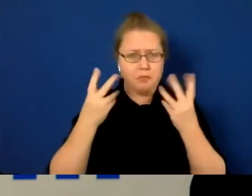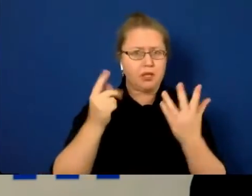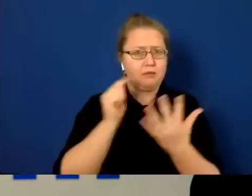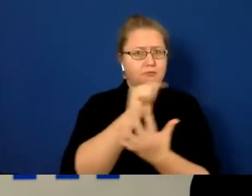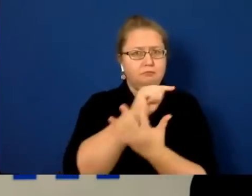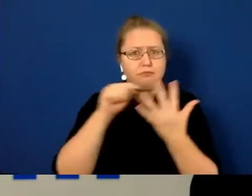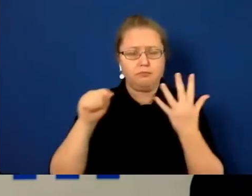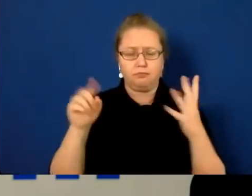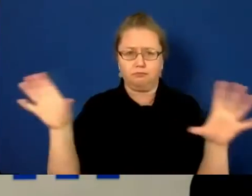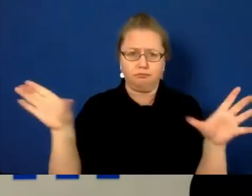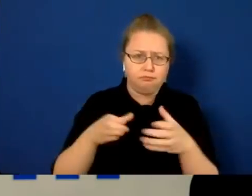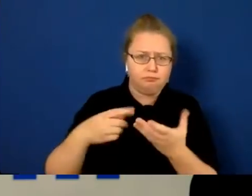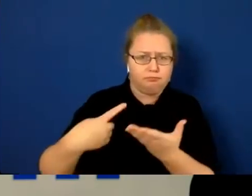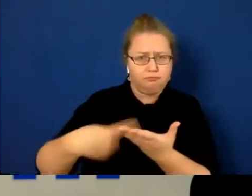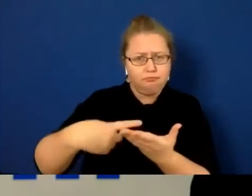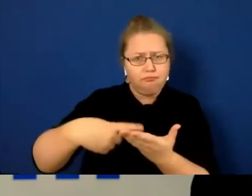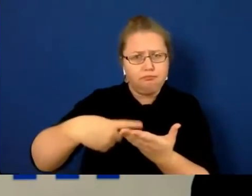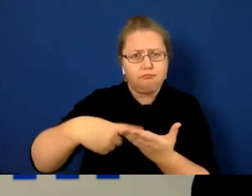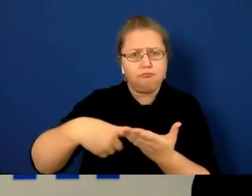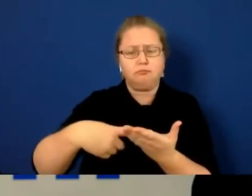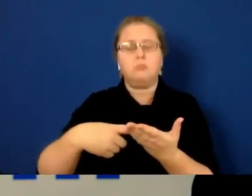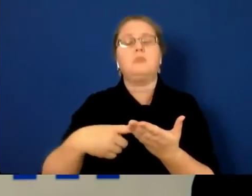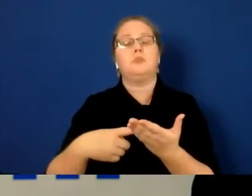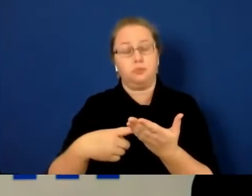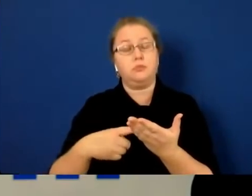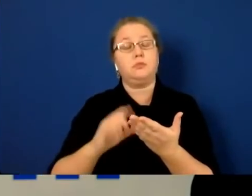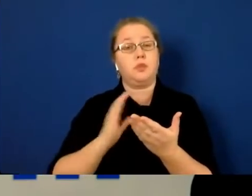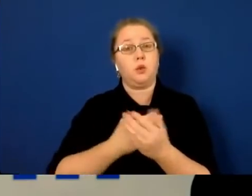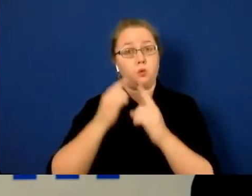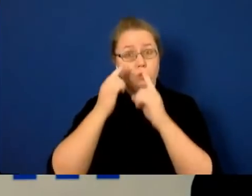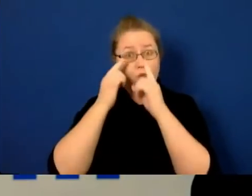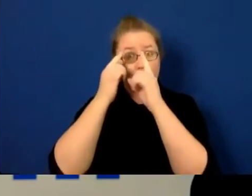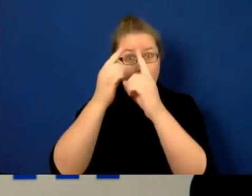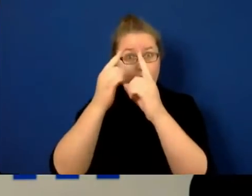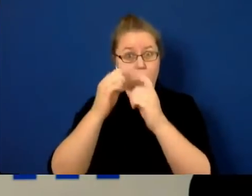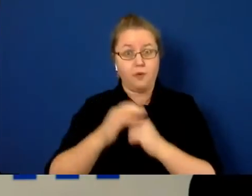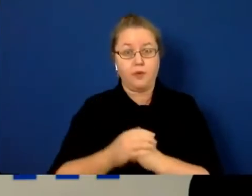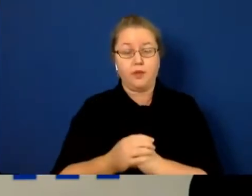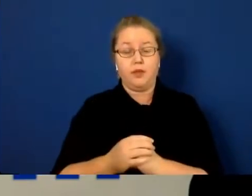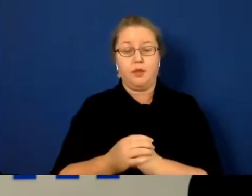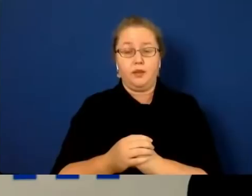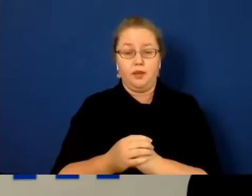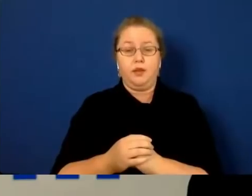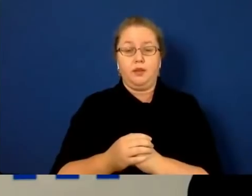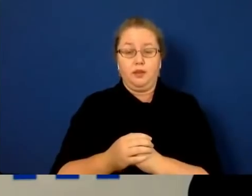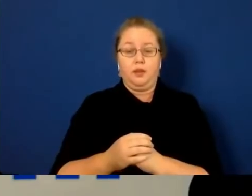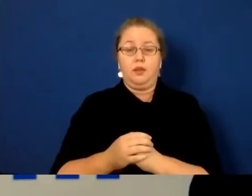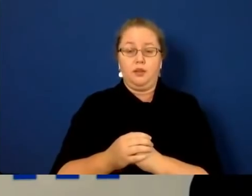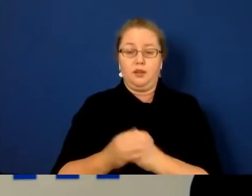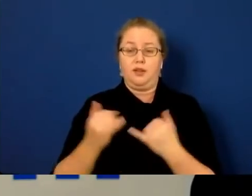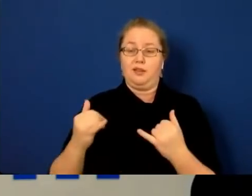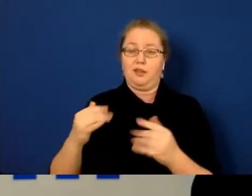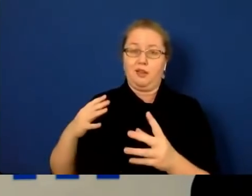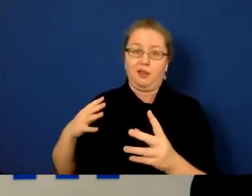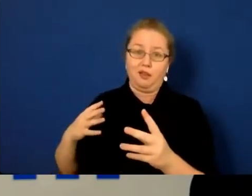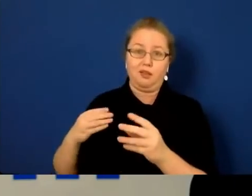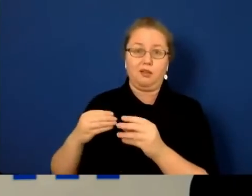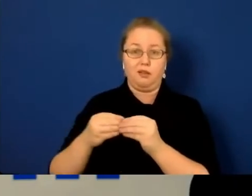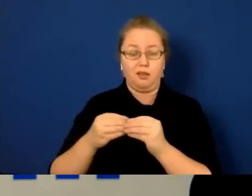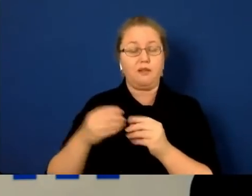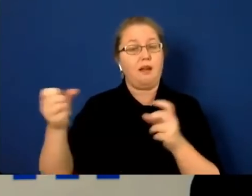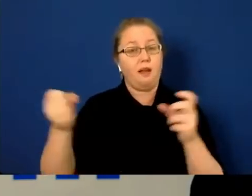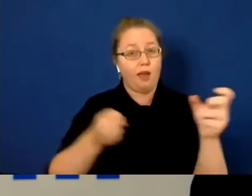in care homes? And if so, what might they be and when could that happen? Yes, and we have been working, as you know, very closely with the